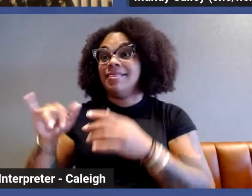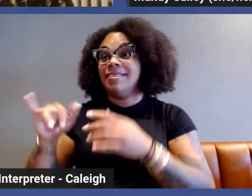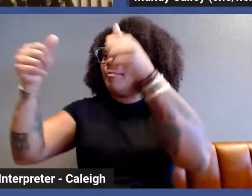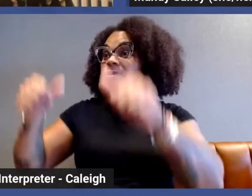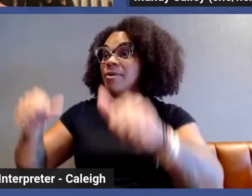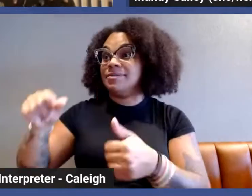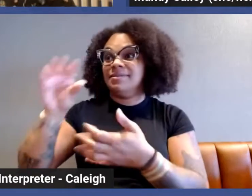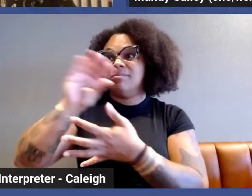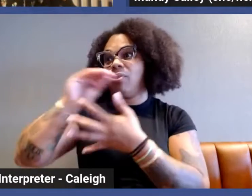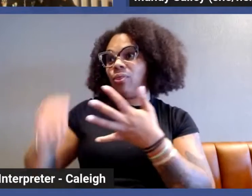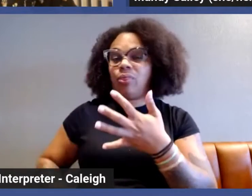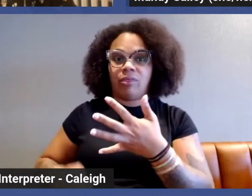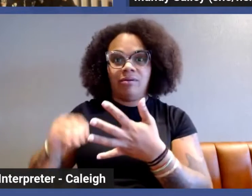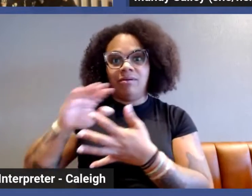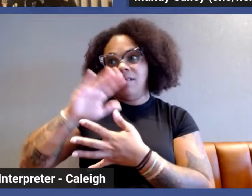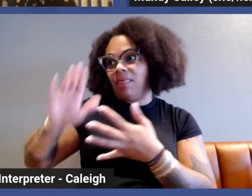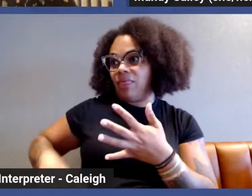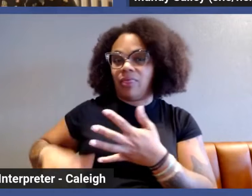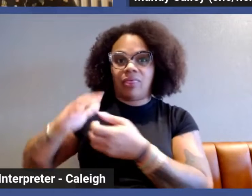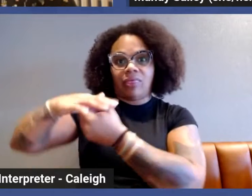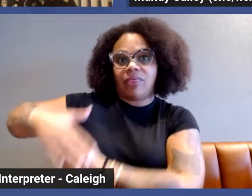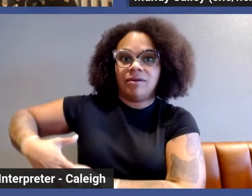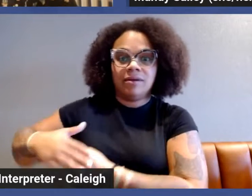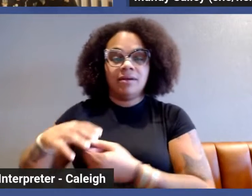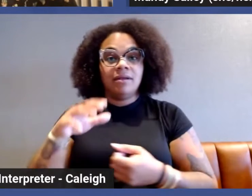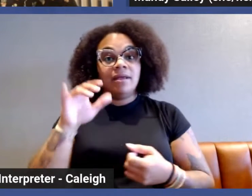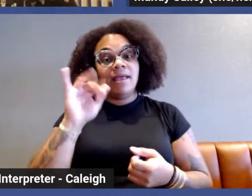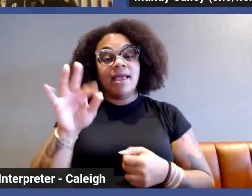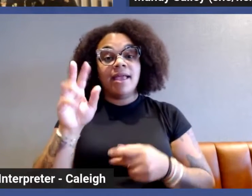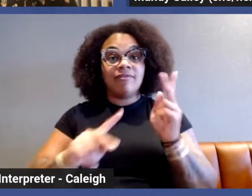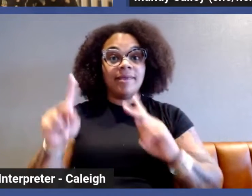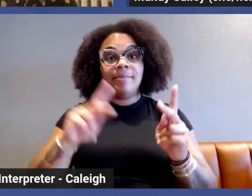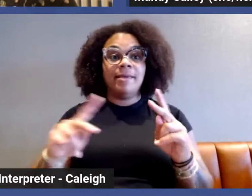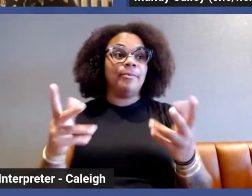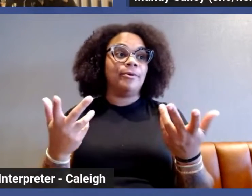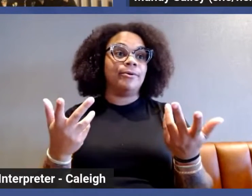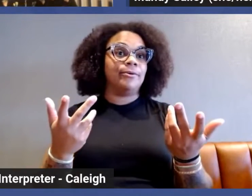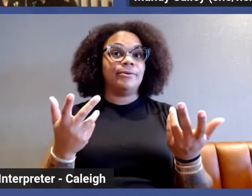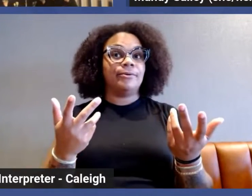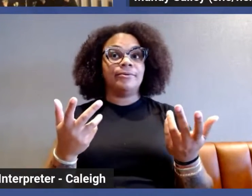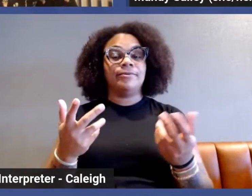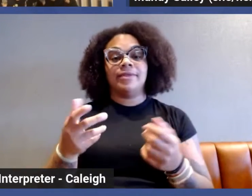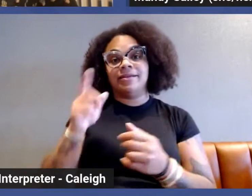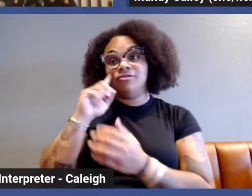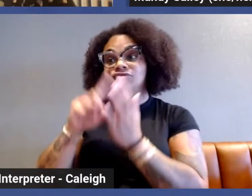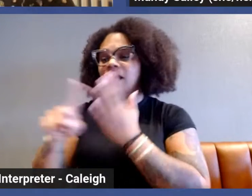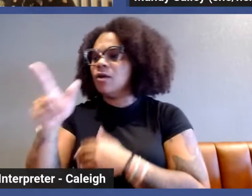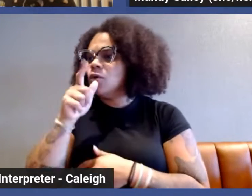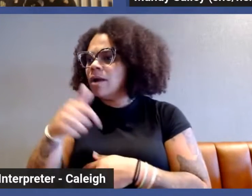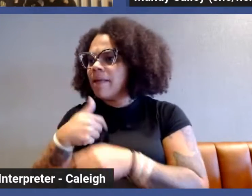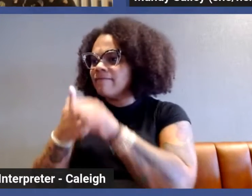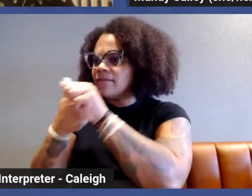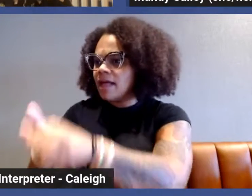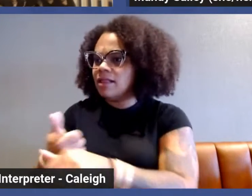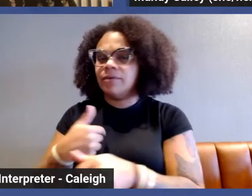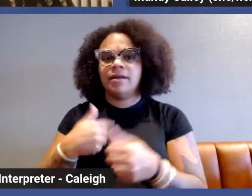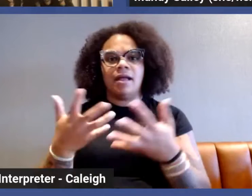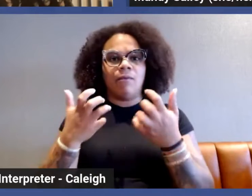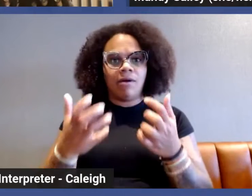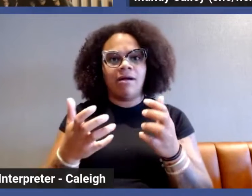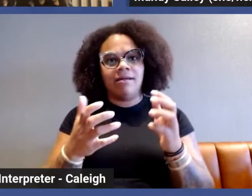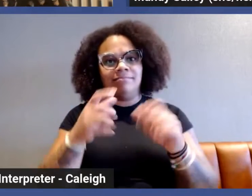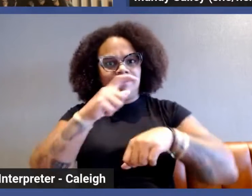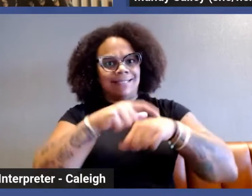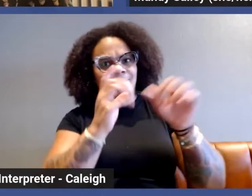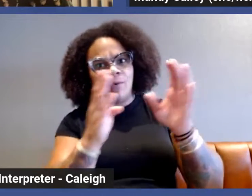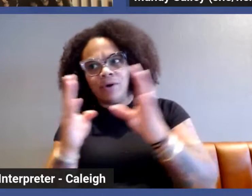their feeds, even if they are doing the, like, I'm looking at the who am I following and I want it in chronological order. It's very hard to get